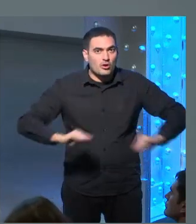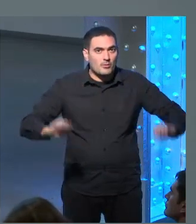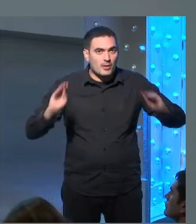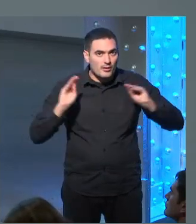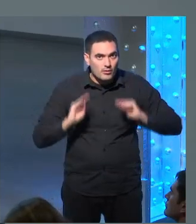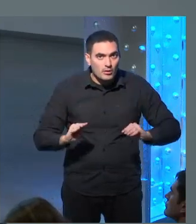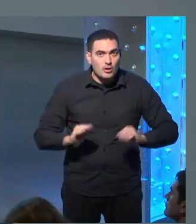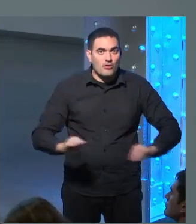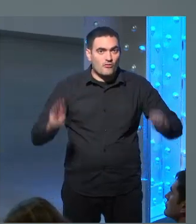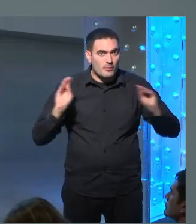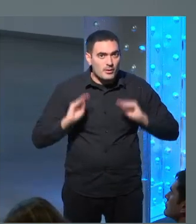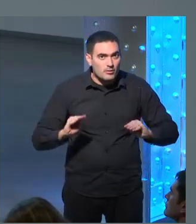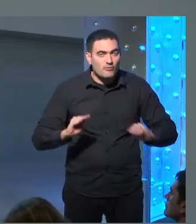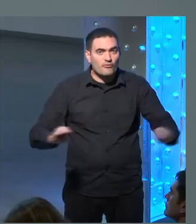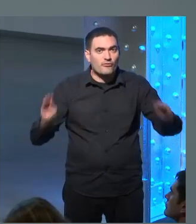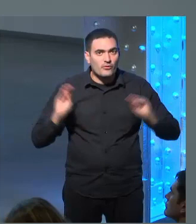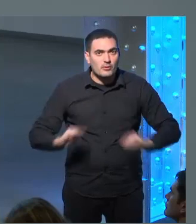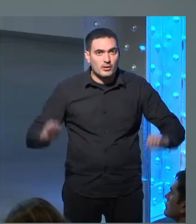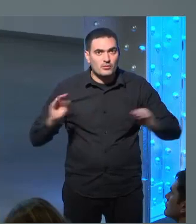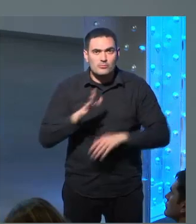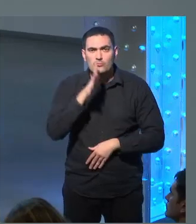First, training, and training,